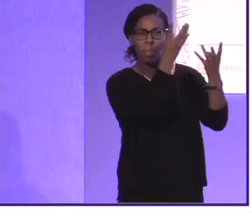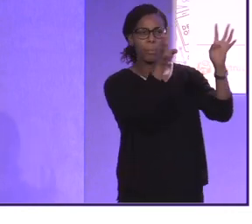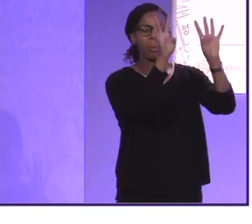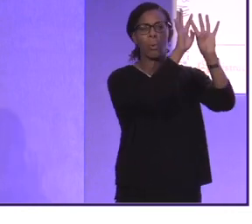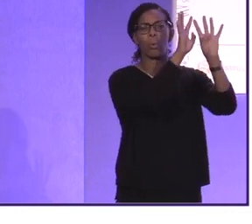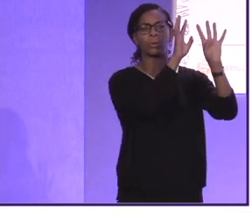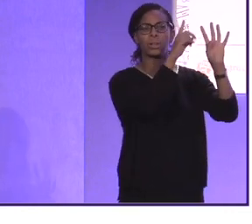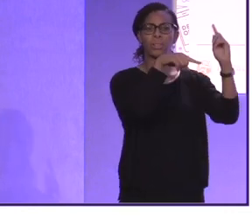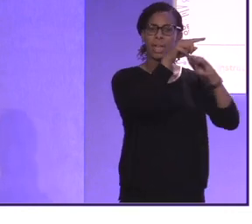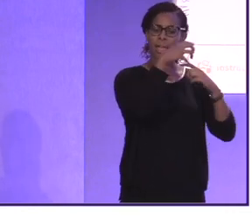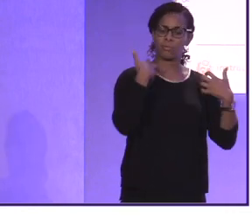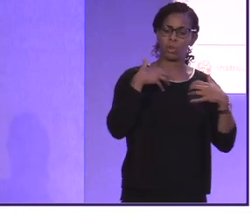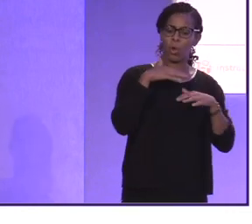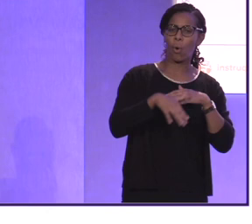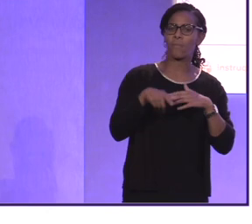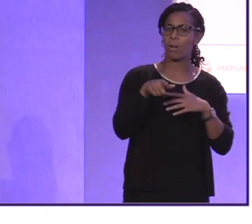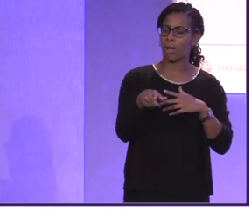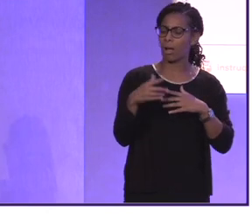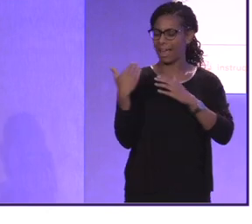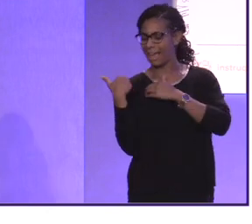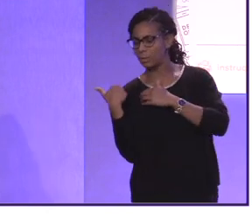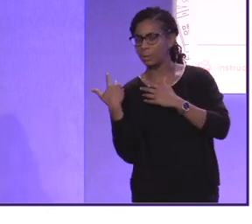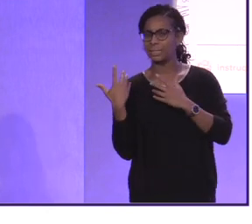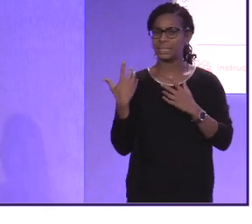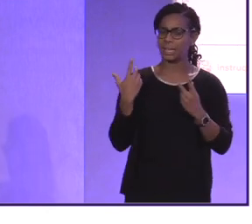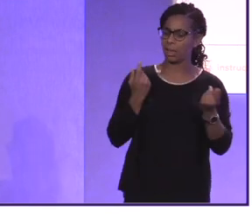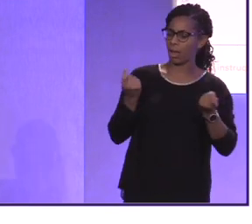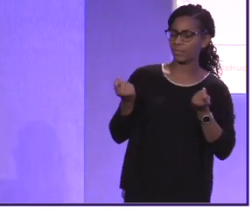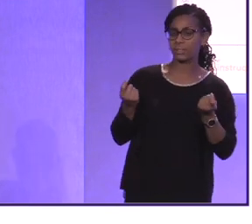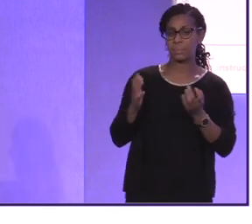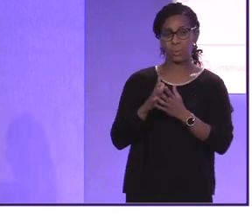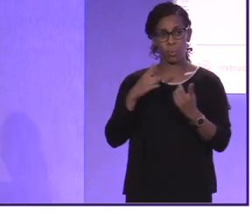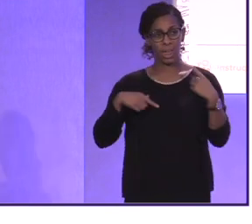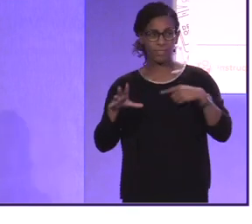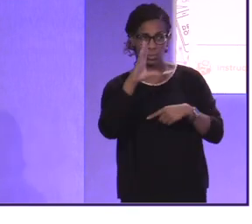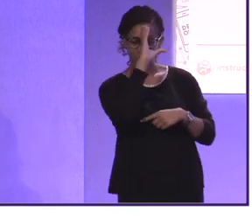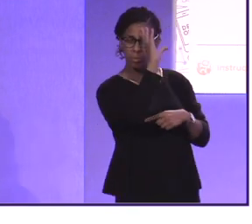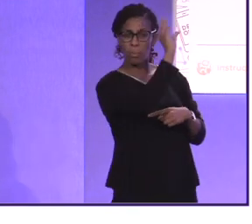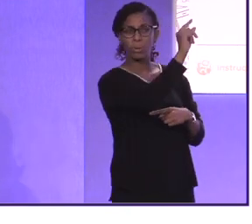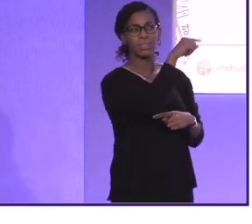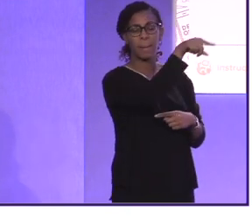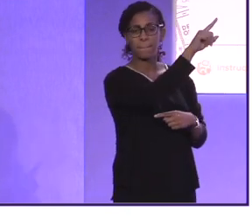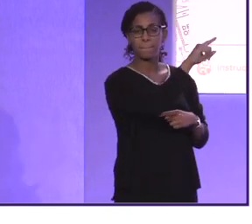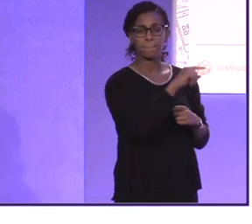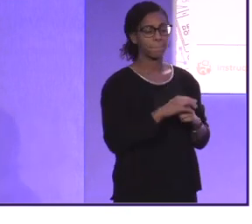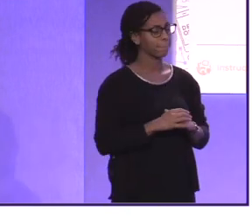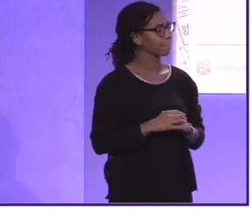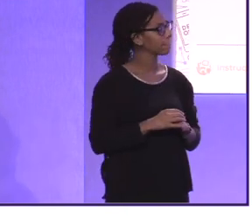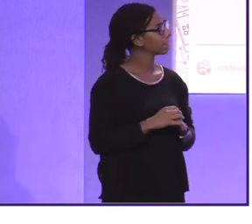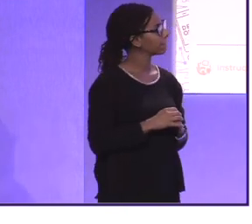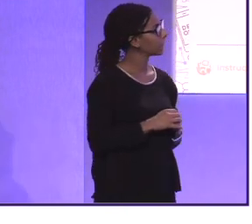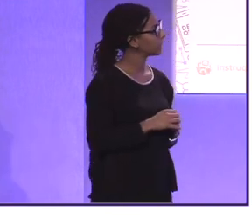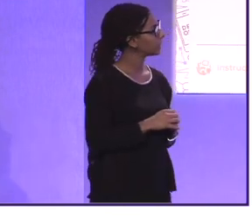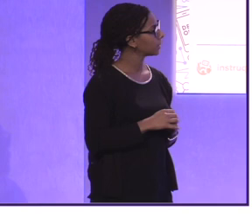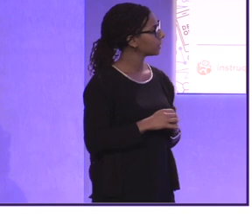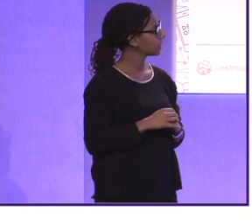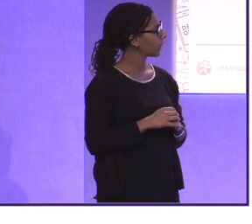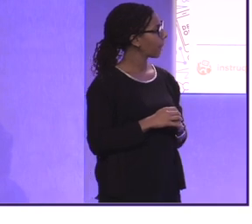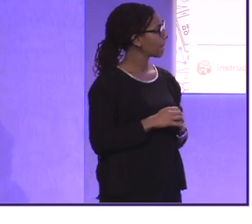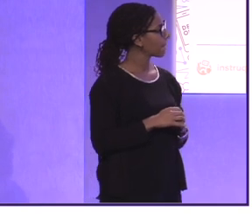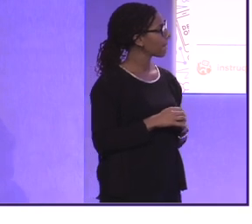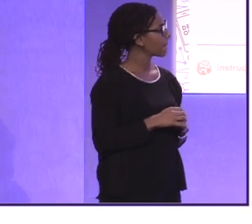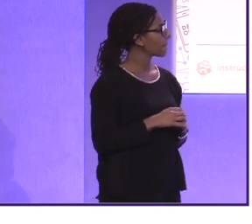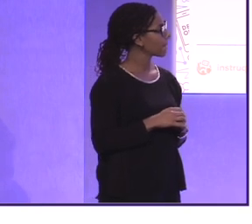interested in the accountability and the governance side of things, who we do need to report to as well. I think it's really important to appreciate that even if we're just thinking